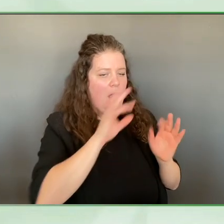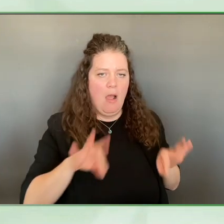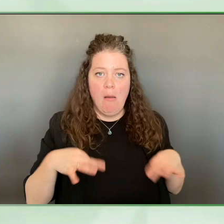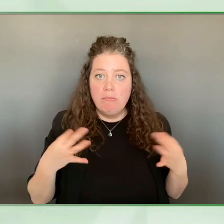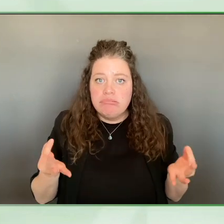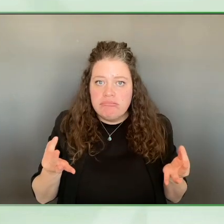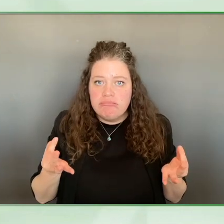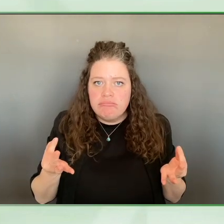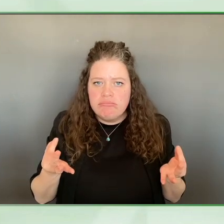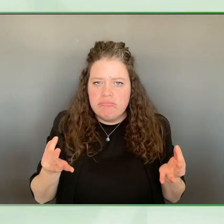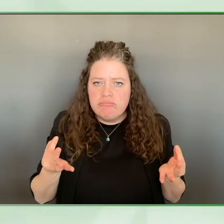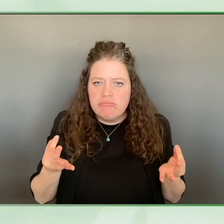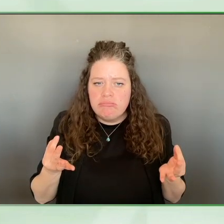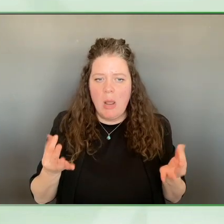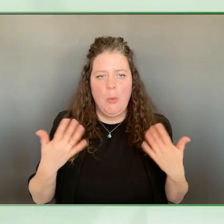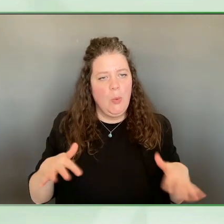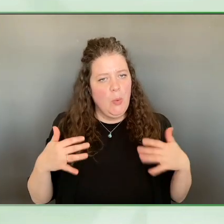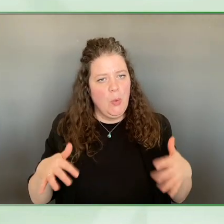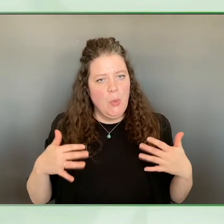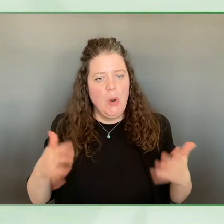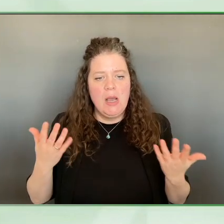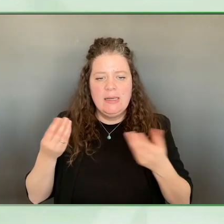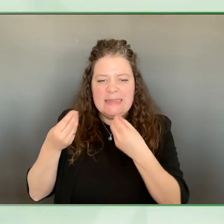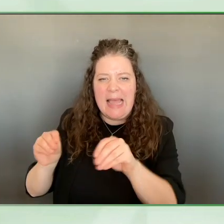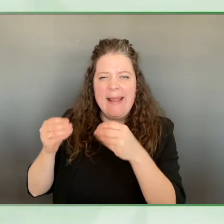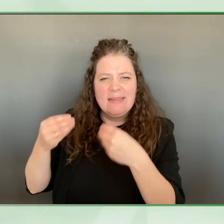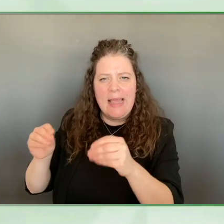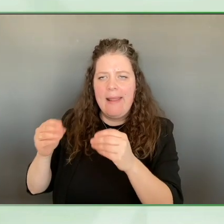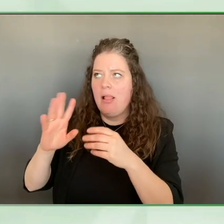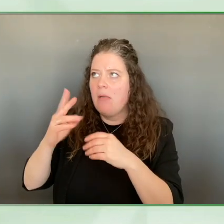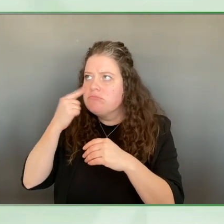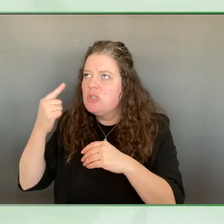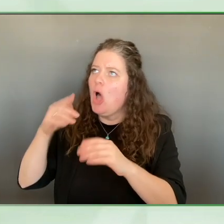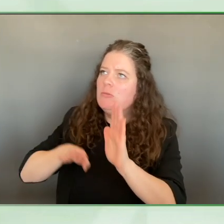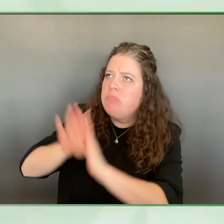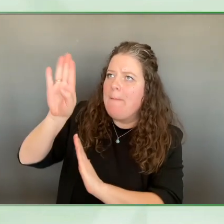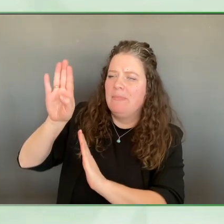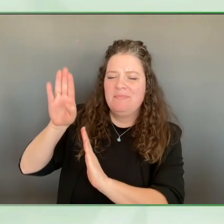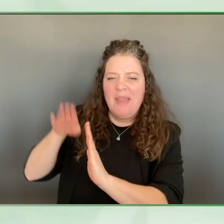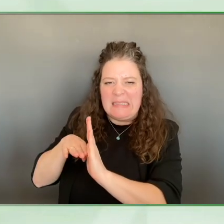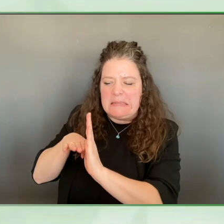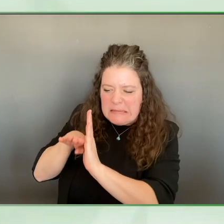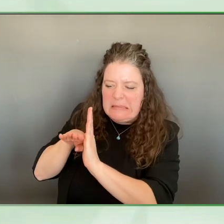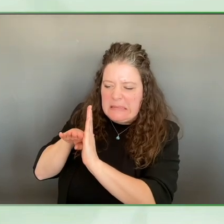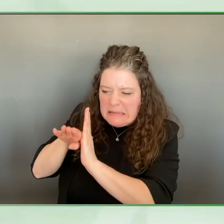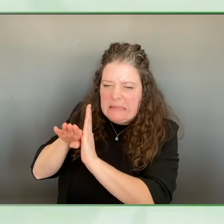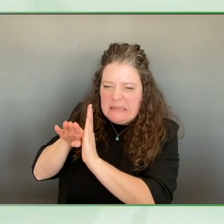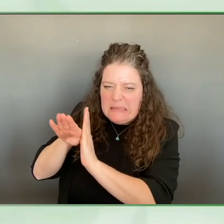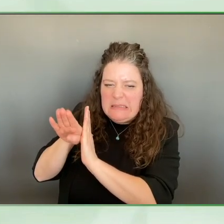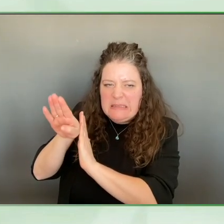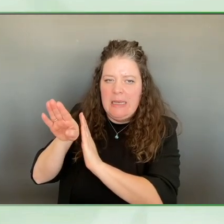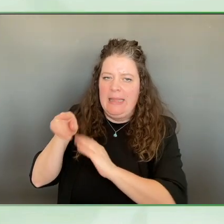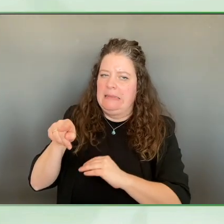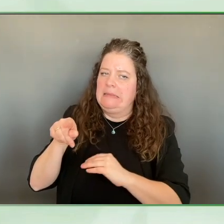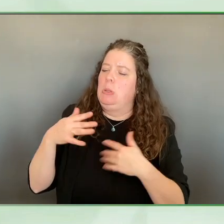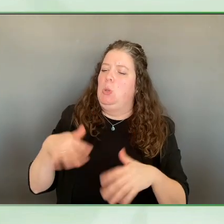flow and like your sales are not expected as you thought they were gonna be. So I think you can need to be a little